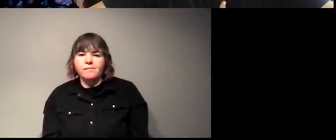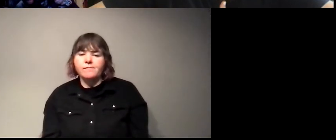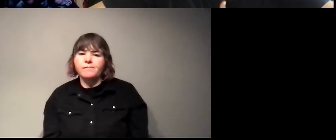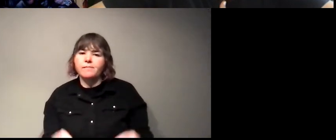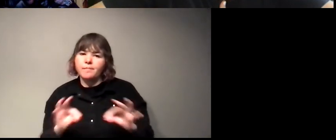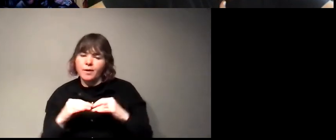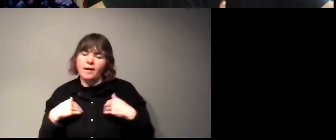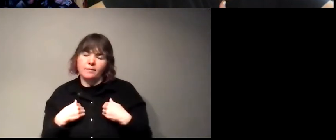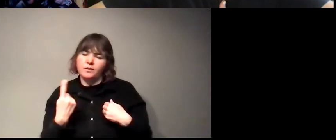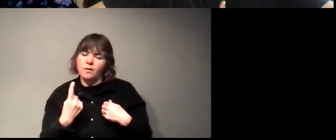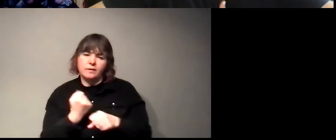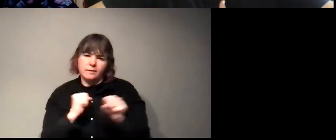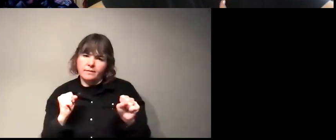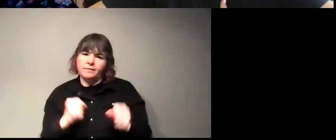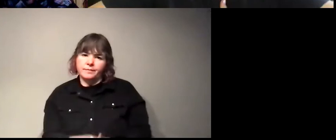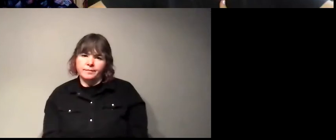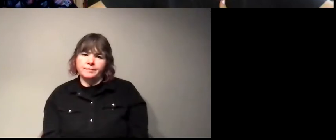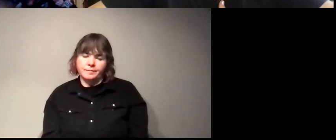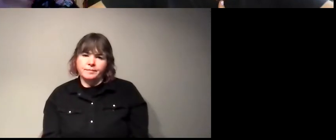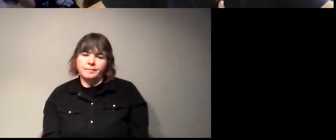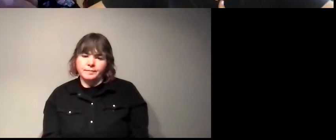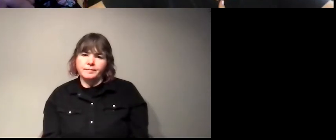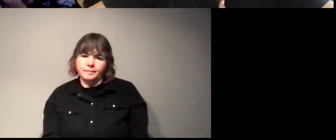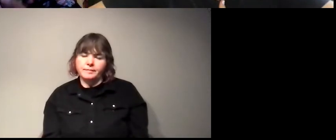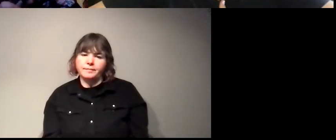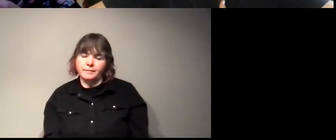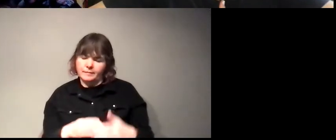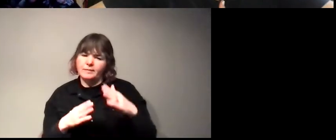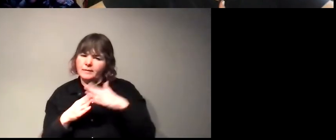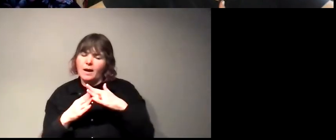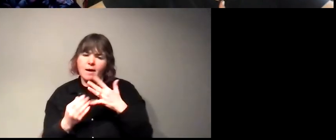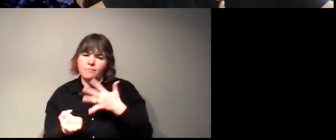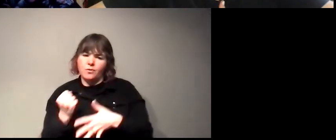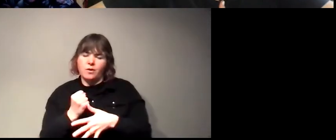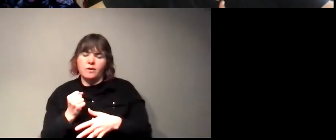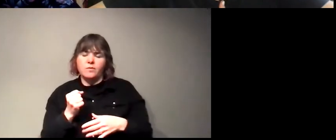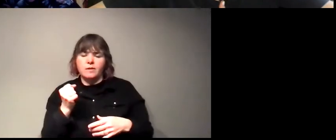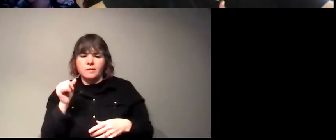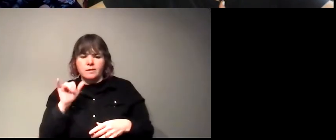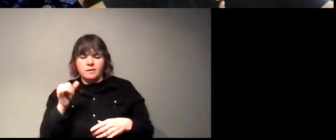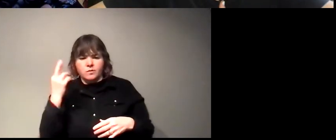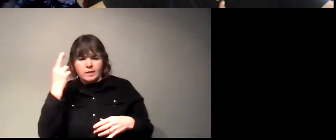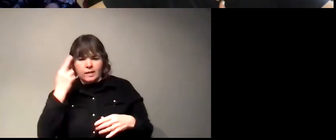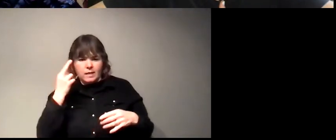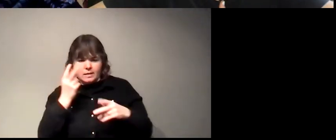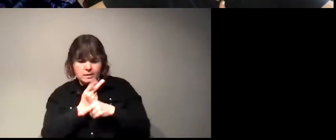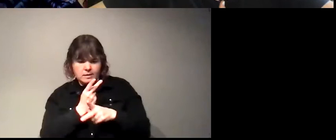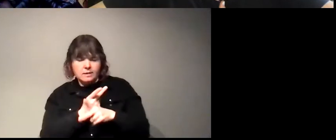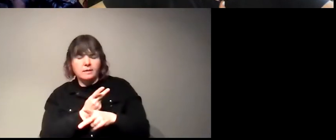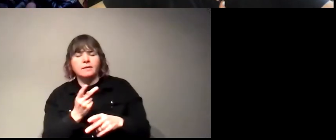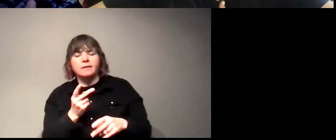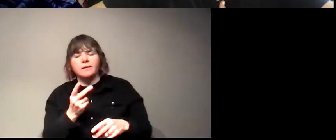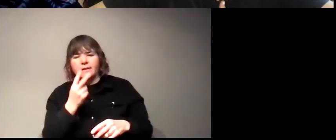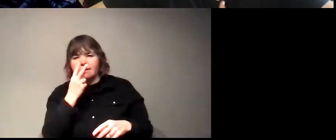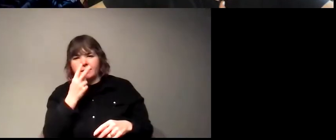are always safe when we're training them. That's top priority. We actually have figured out a lot of ways to do it, and as you can see, that are